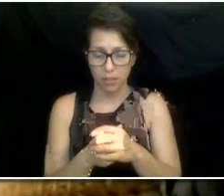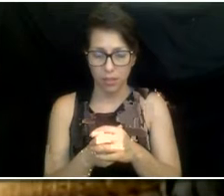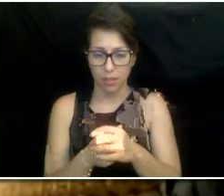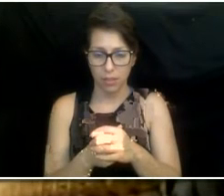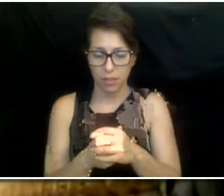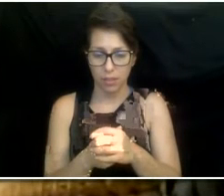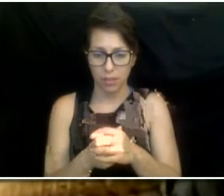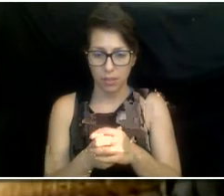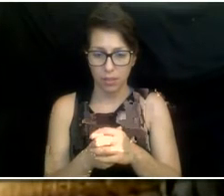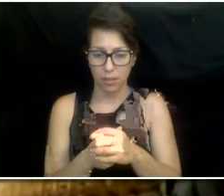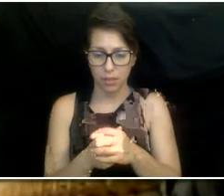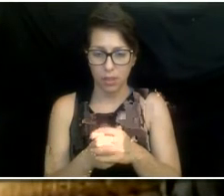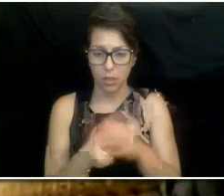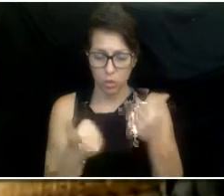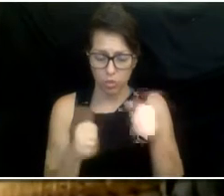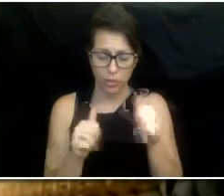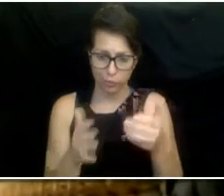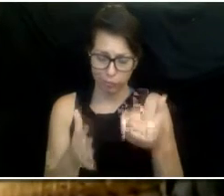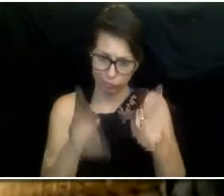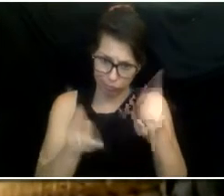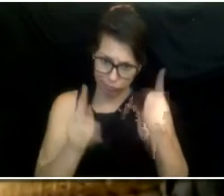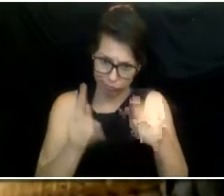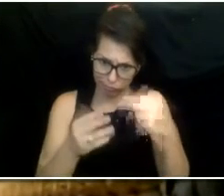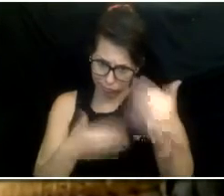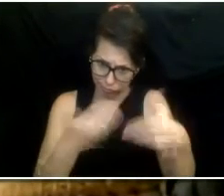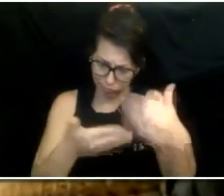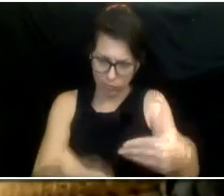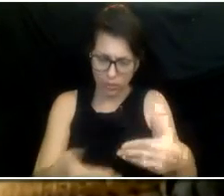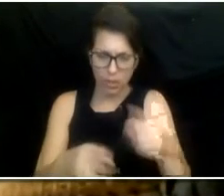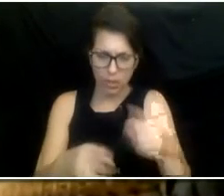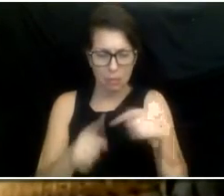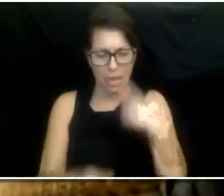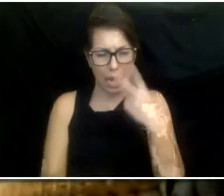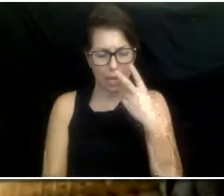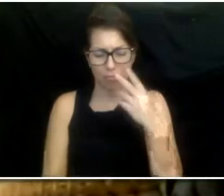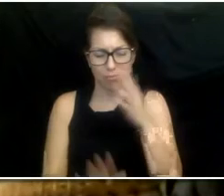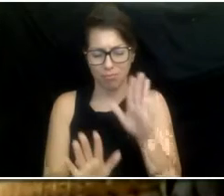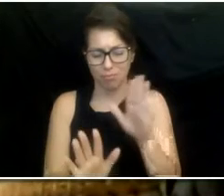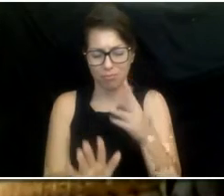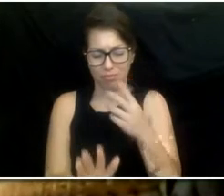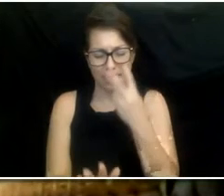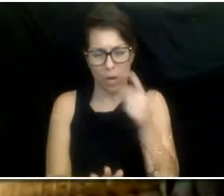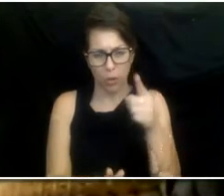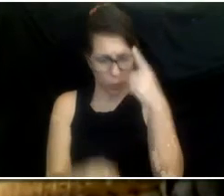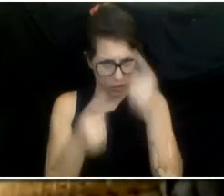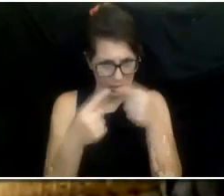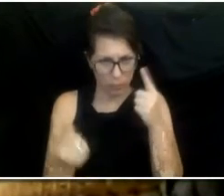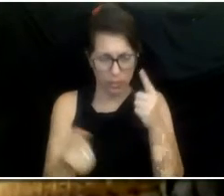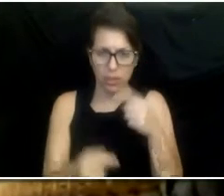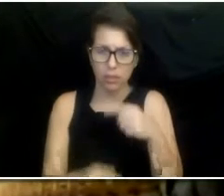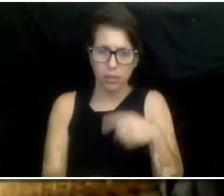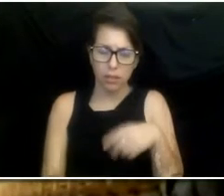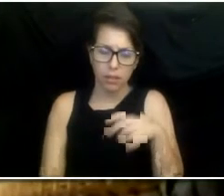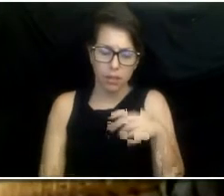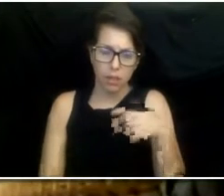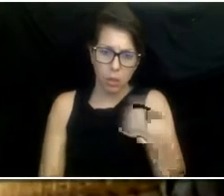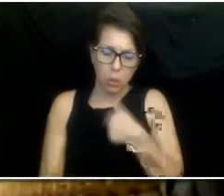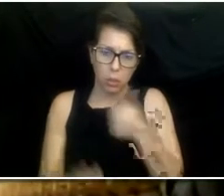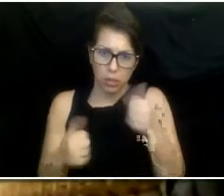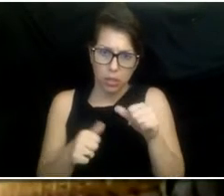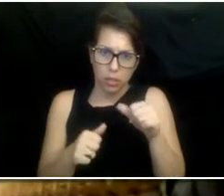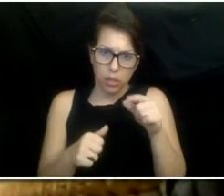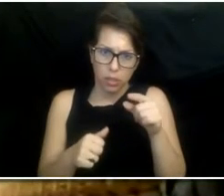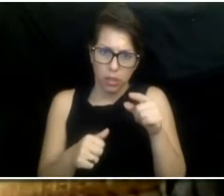other than than the mechanics of the operation of the courts now which which kinds of hearings and petitions can and motions can be